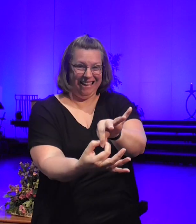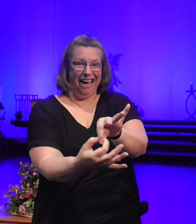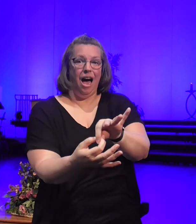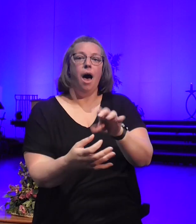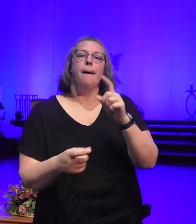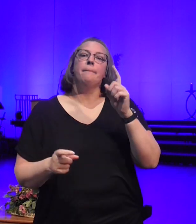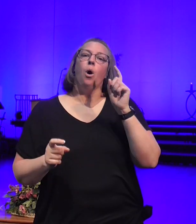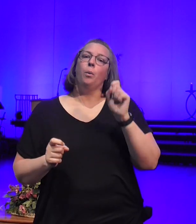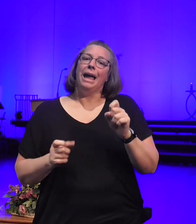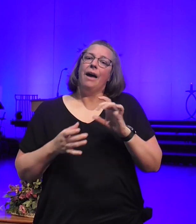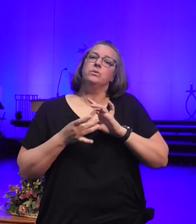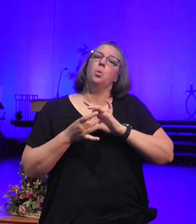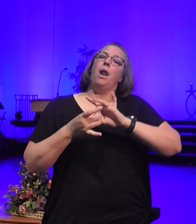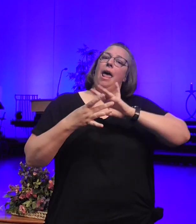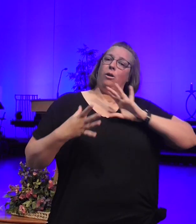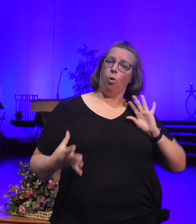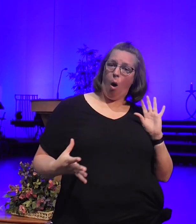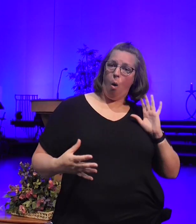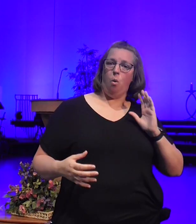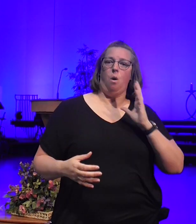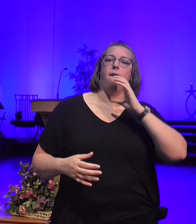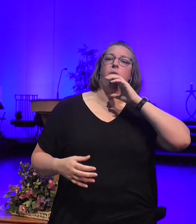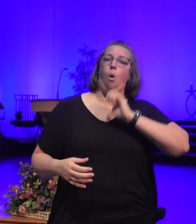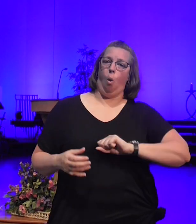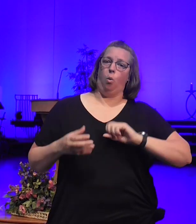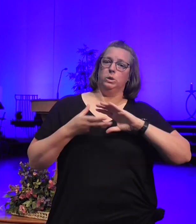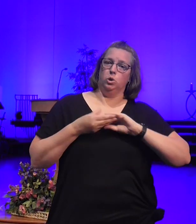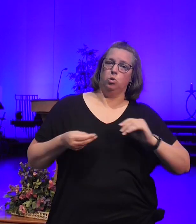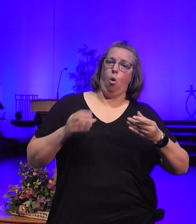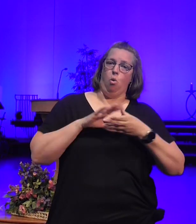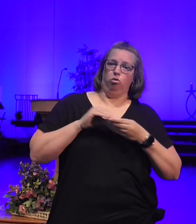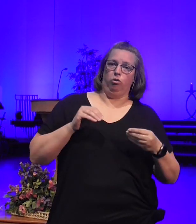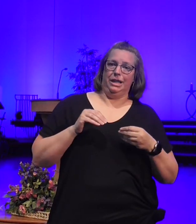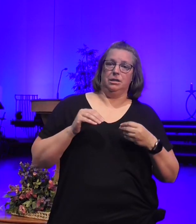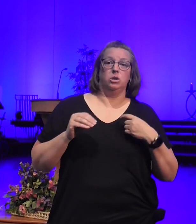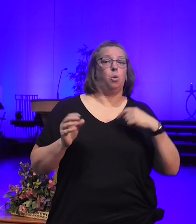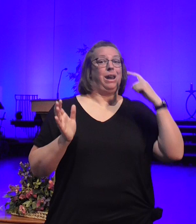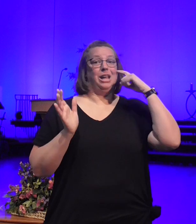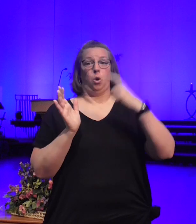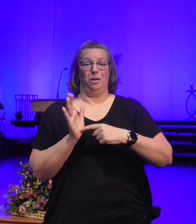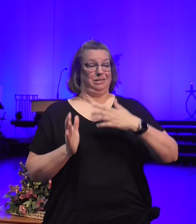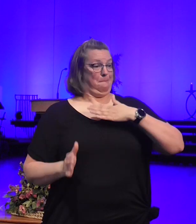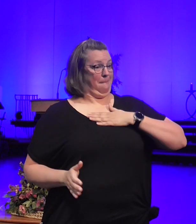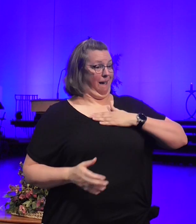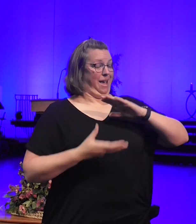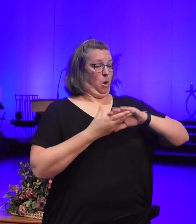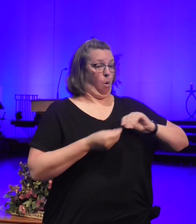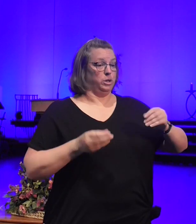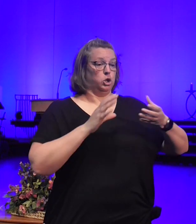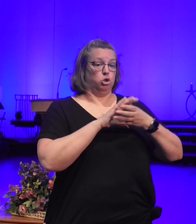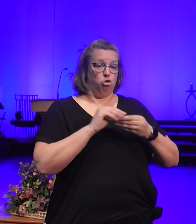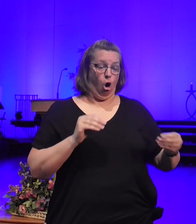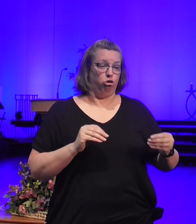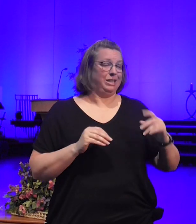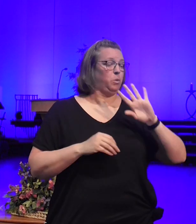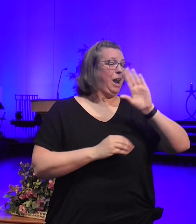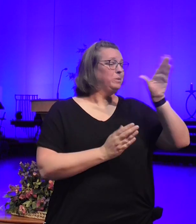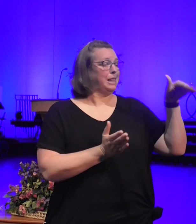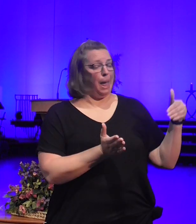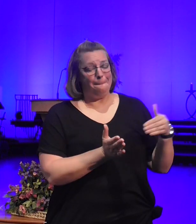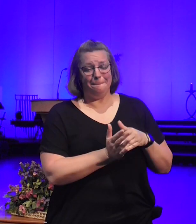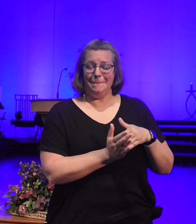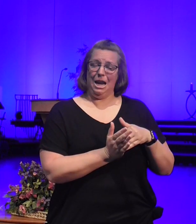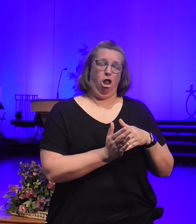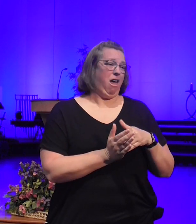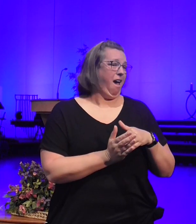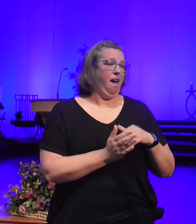us letting go of our old stories. Because what I noticed about my old story is that when I was in the midst of it, I could